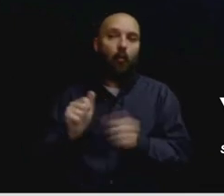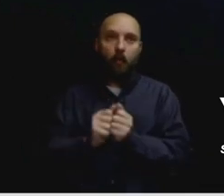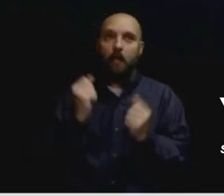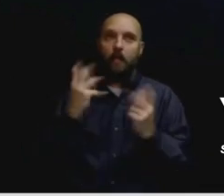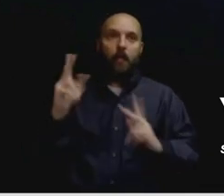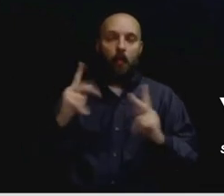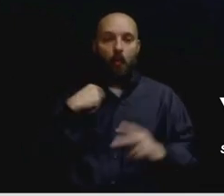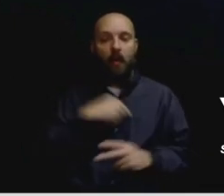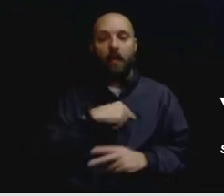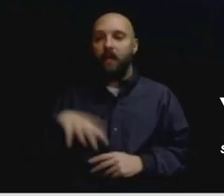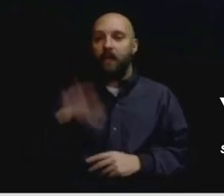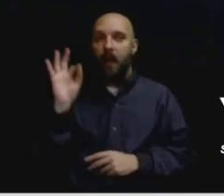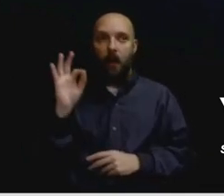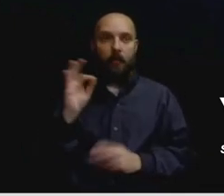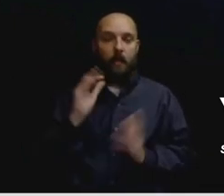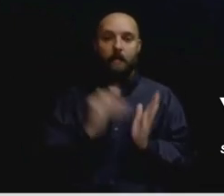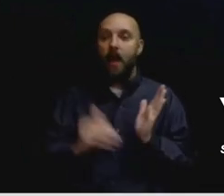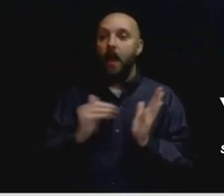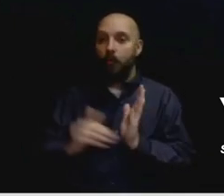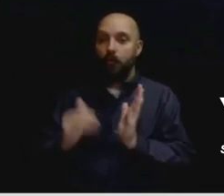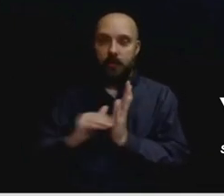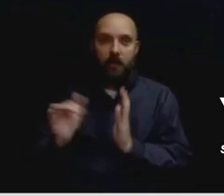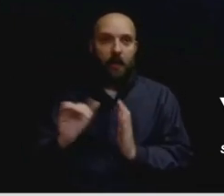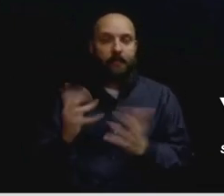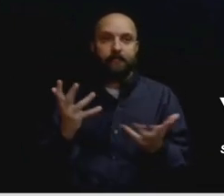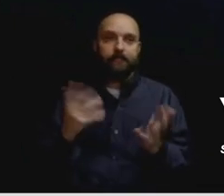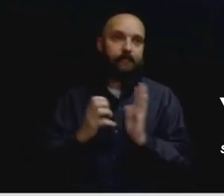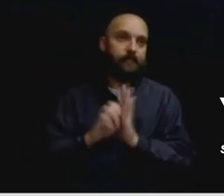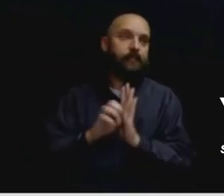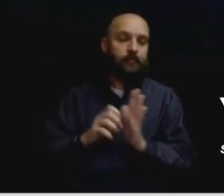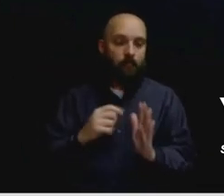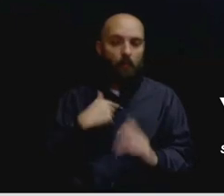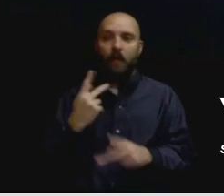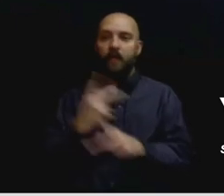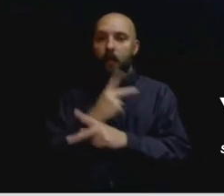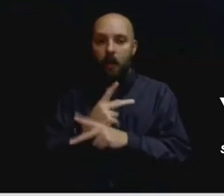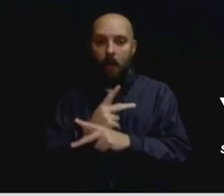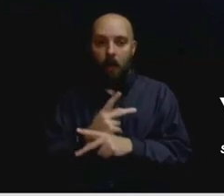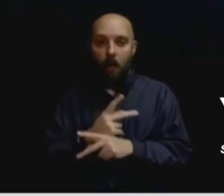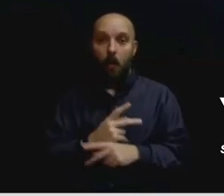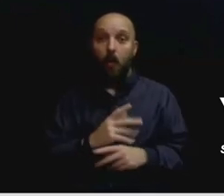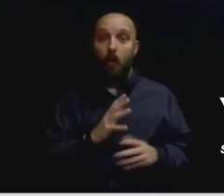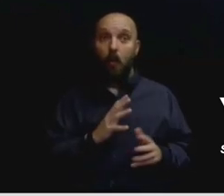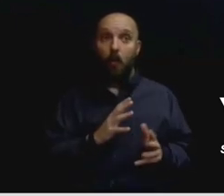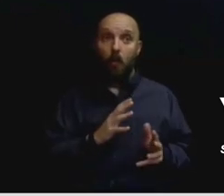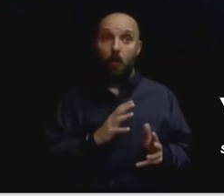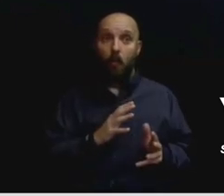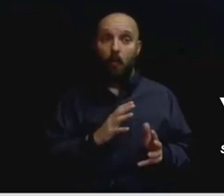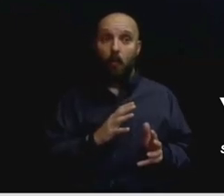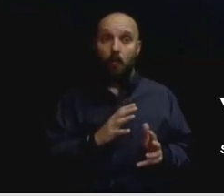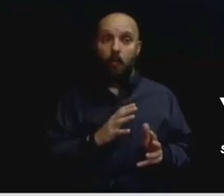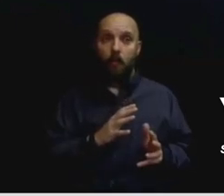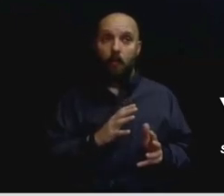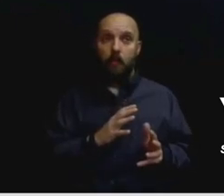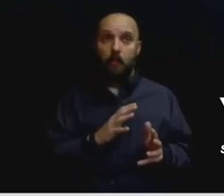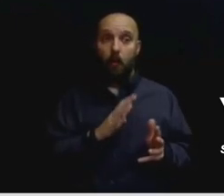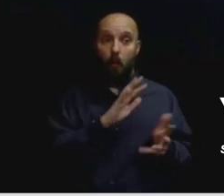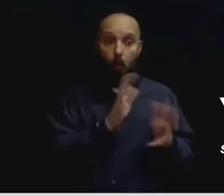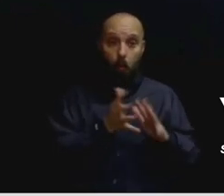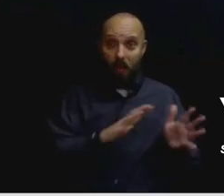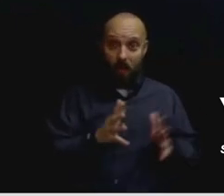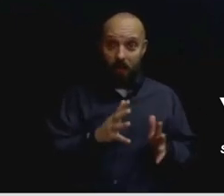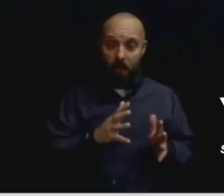patterns such as we figured out wind and air, the